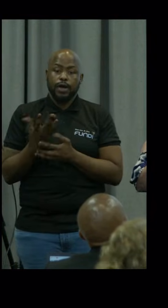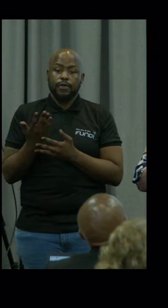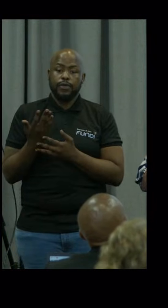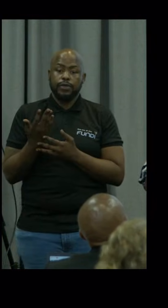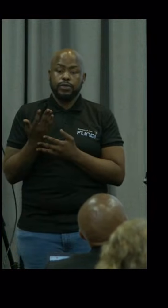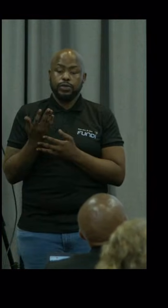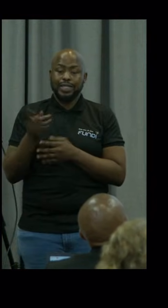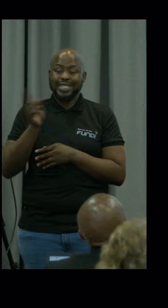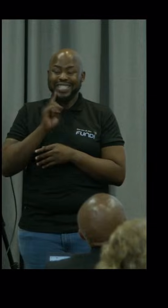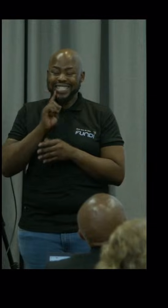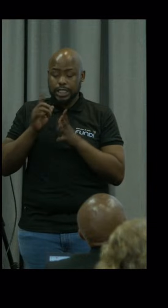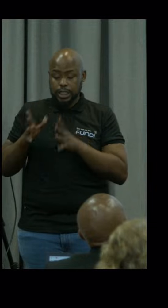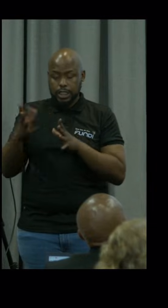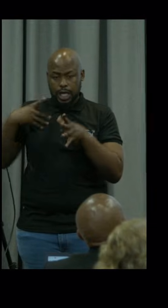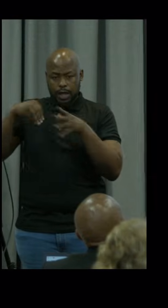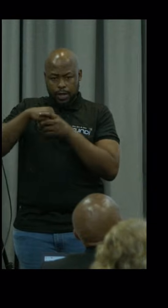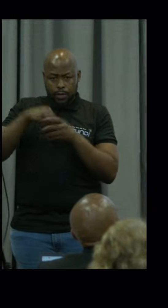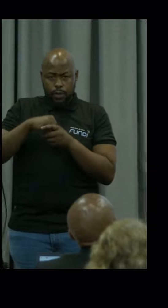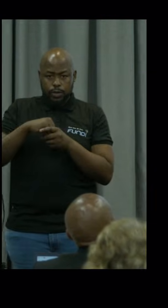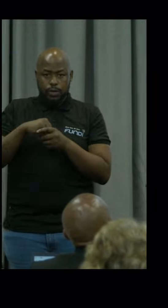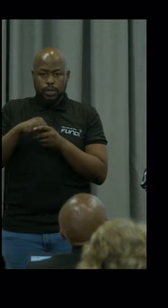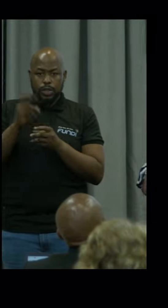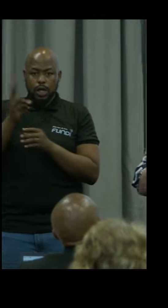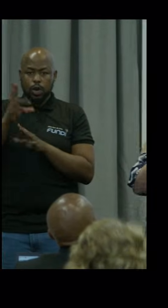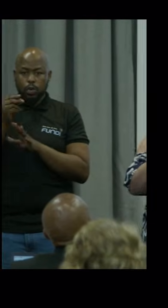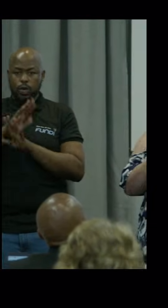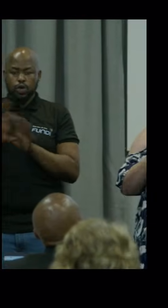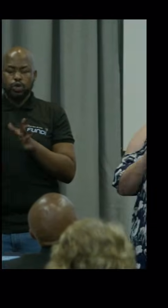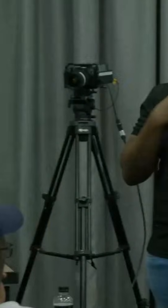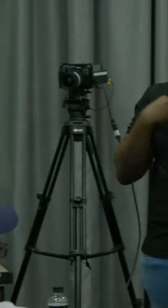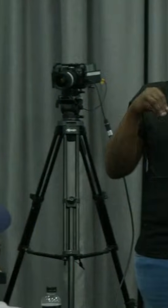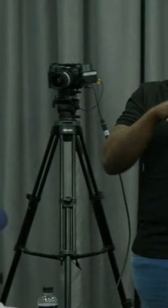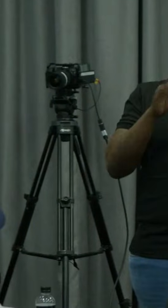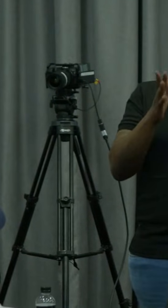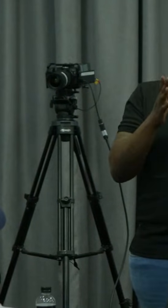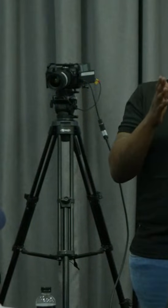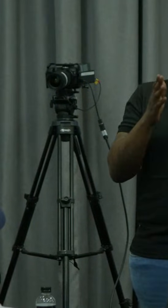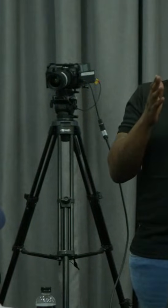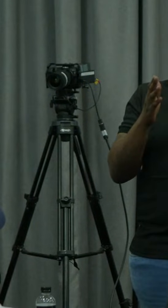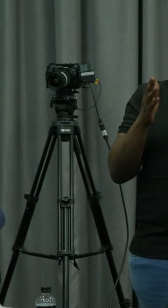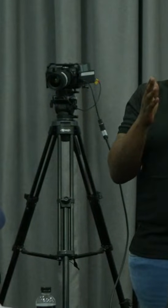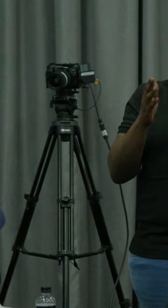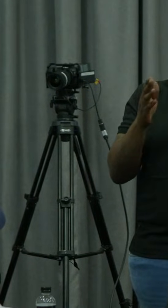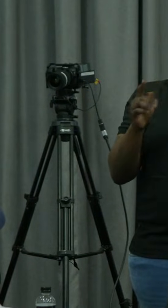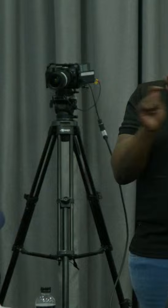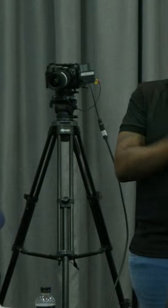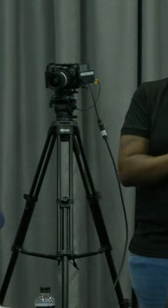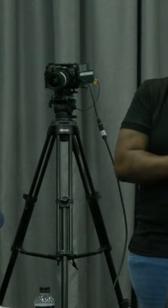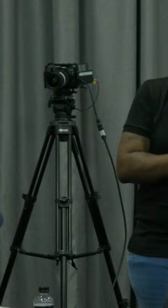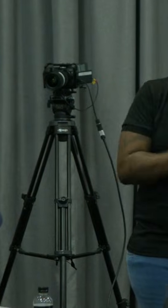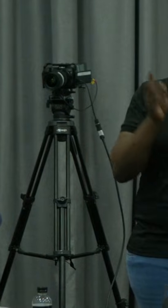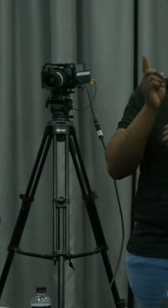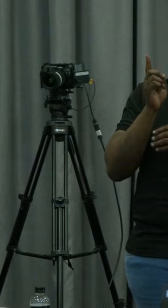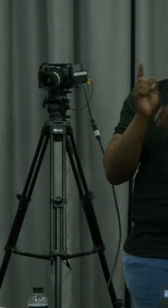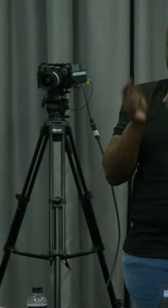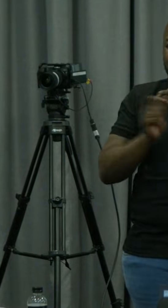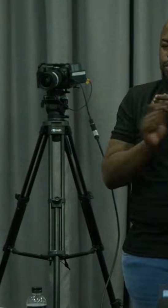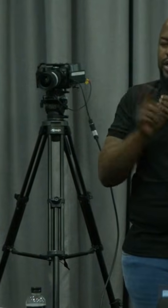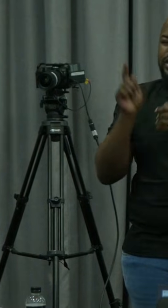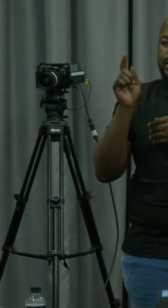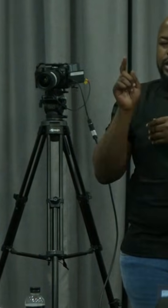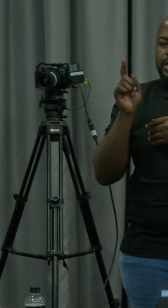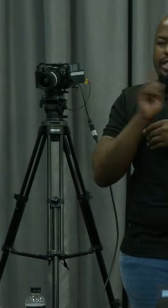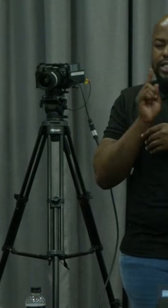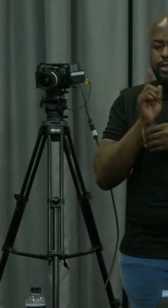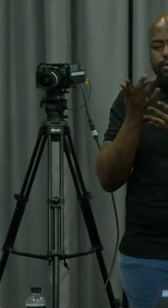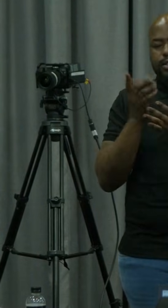where teachers are concerned, I'm not going to be able to put temporary teachers there until I'm able to fill in a permanent capacity. So